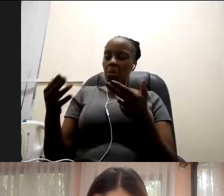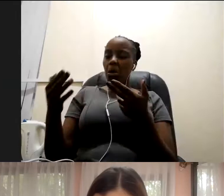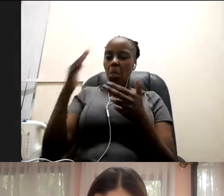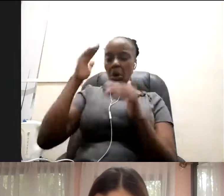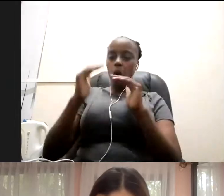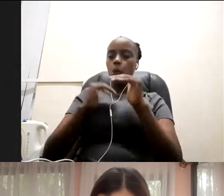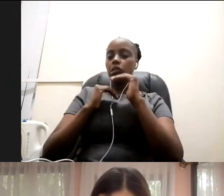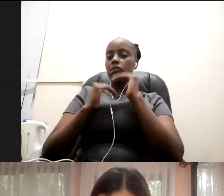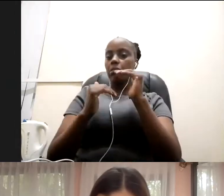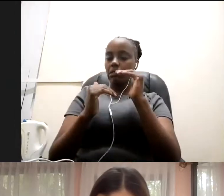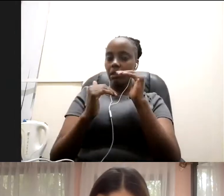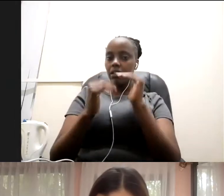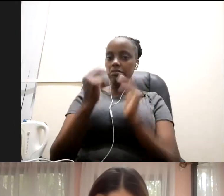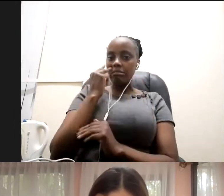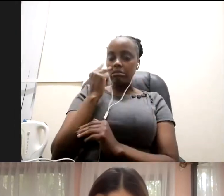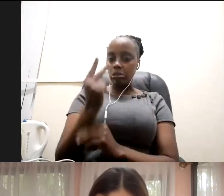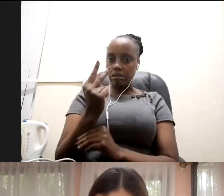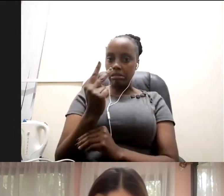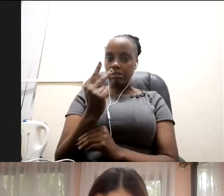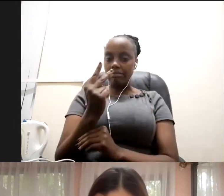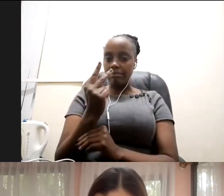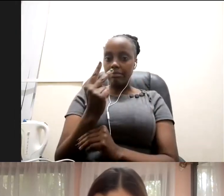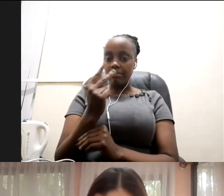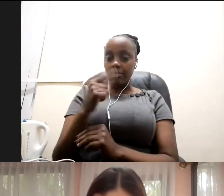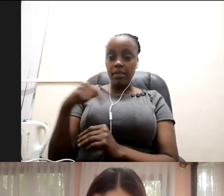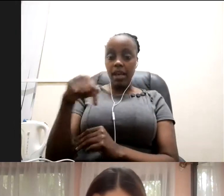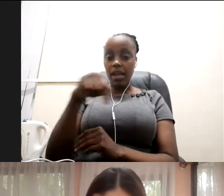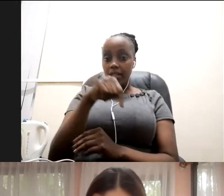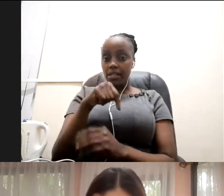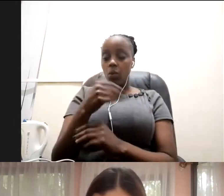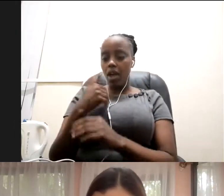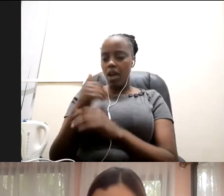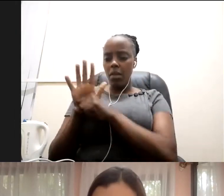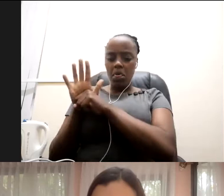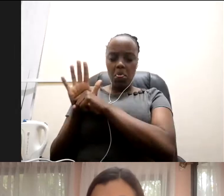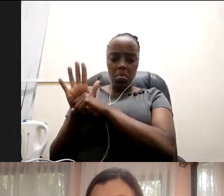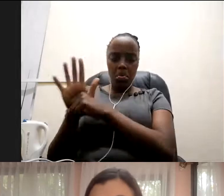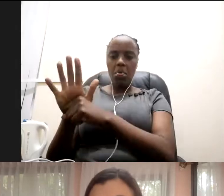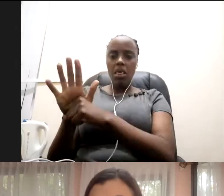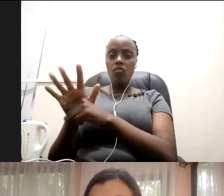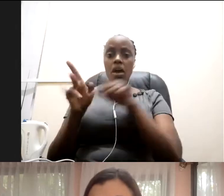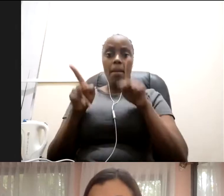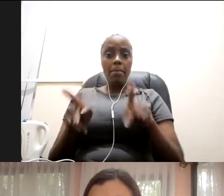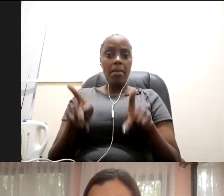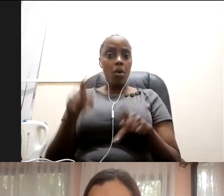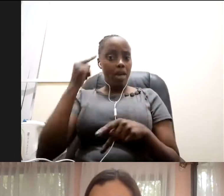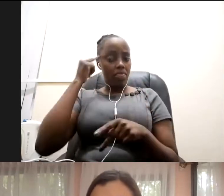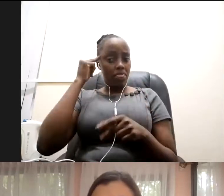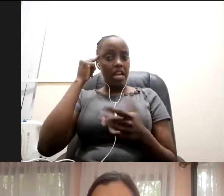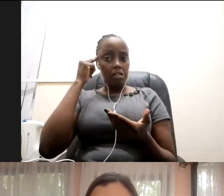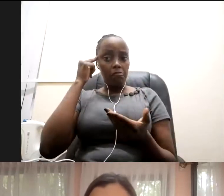sight. And that is, we are a marginalized people. I think that the